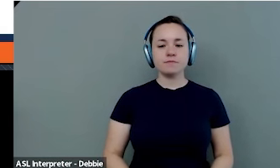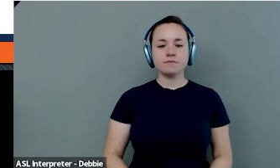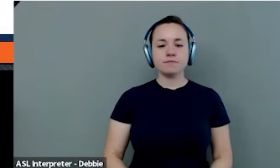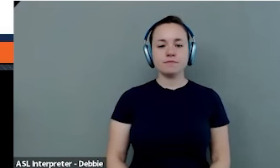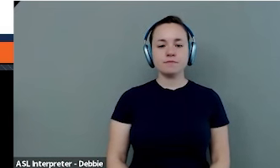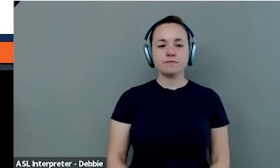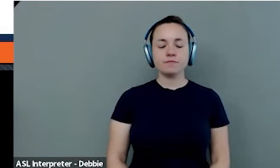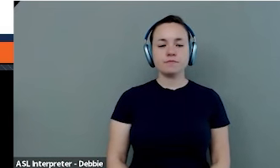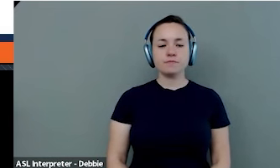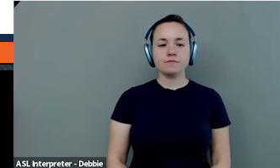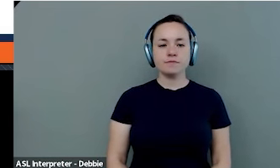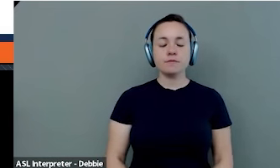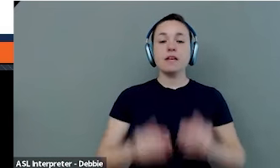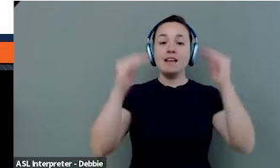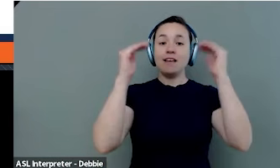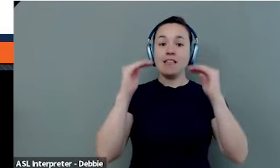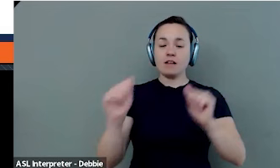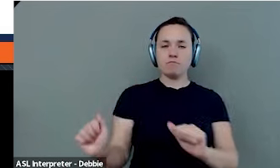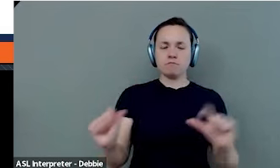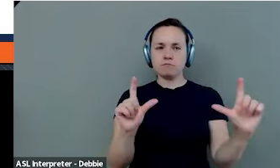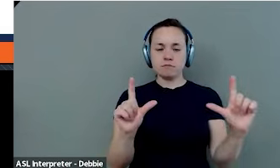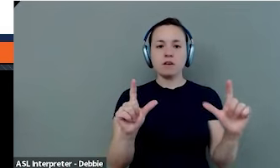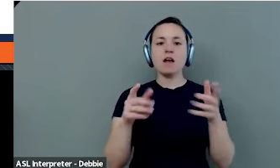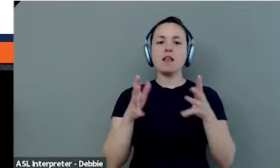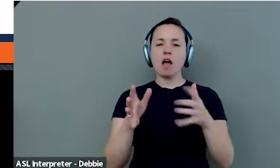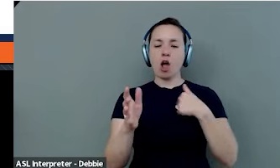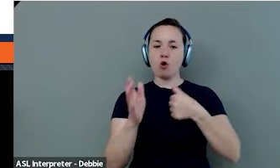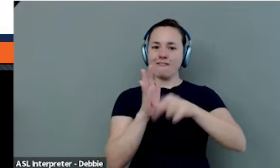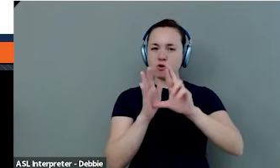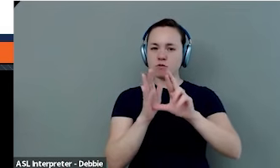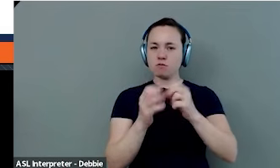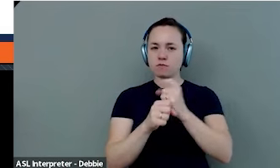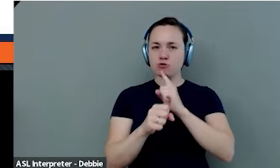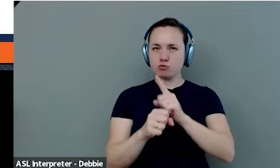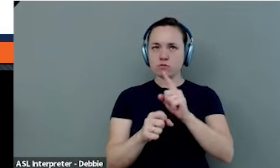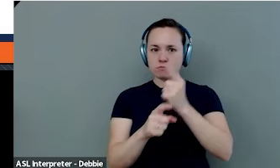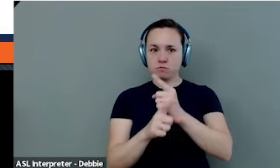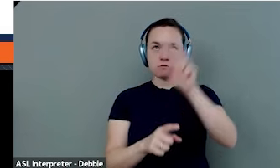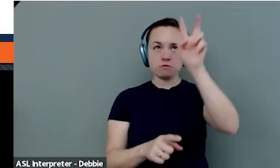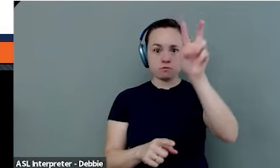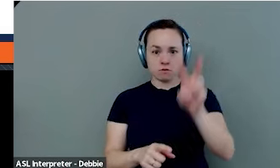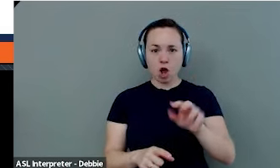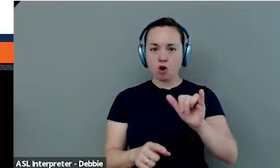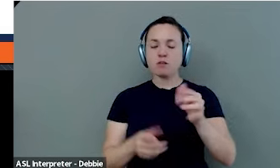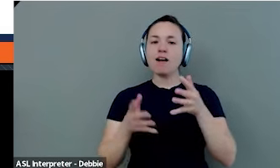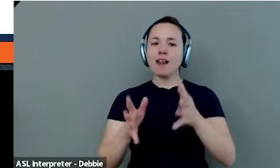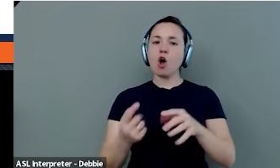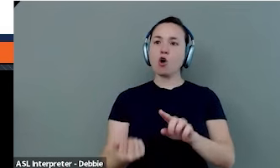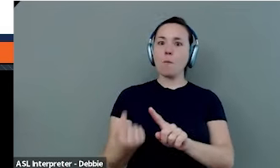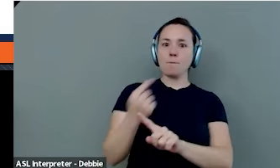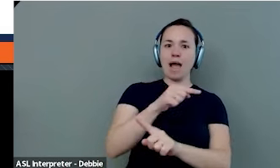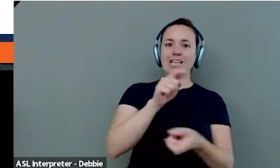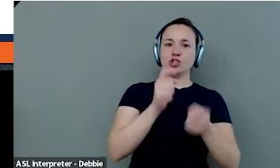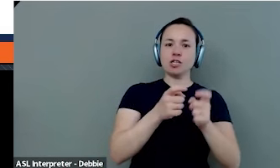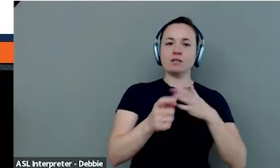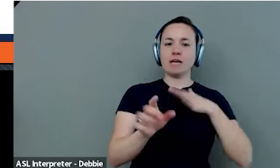The next screen allows the voter to review their selections and also allows the voter to go back and make changes to their